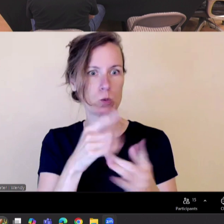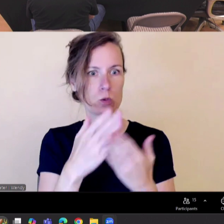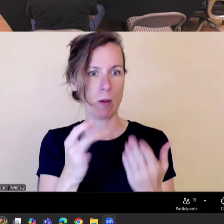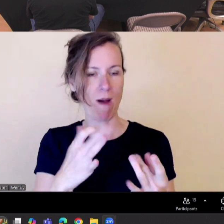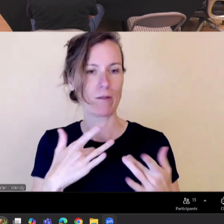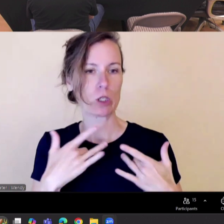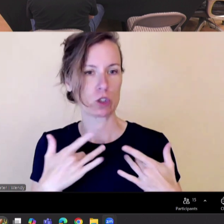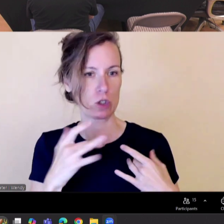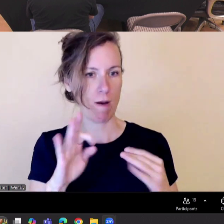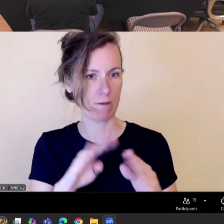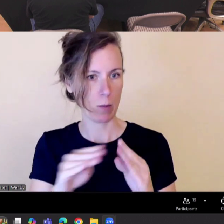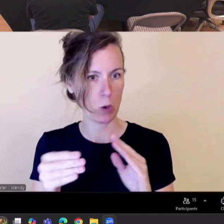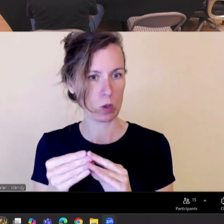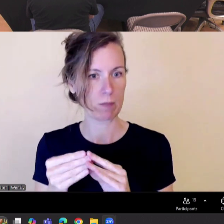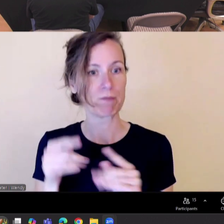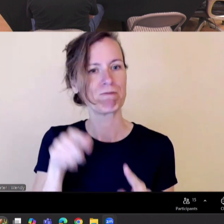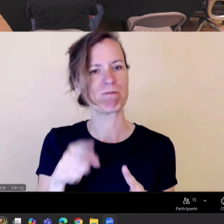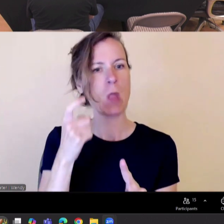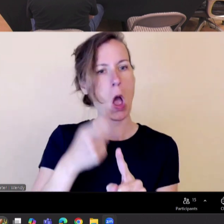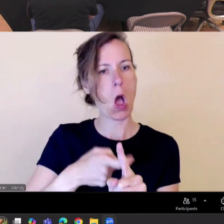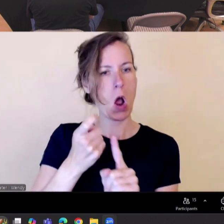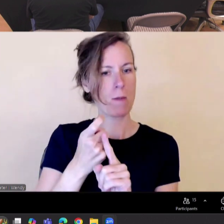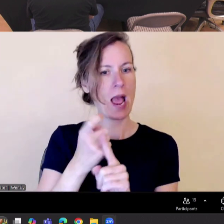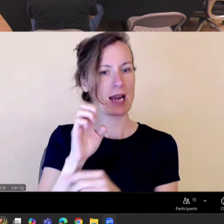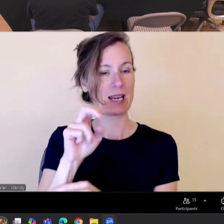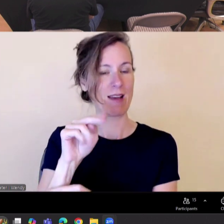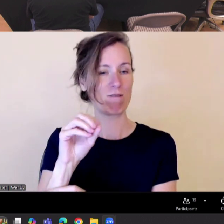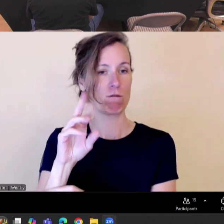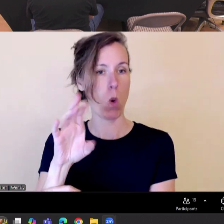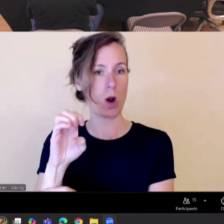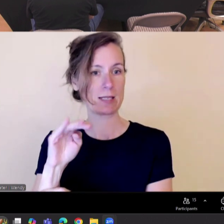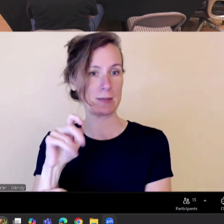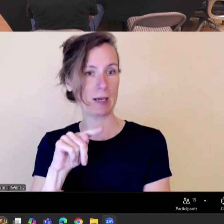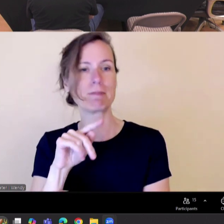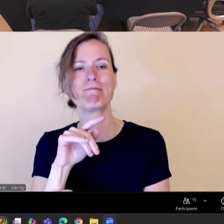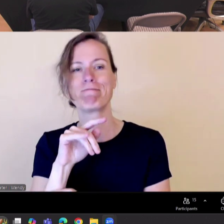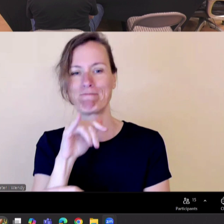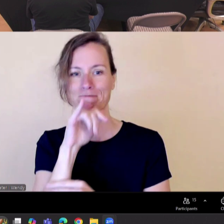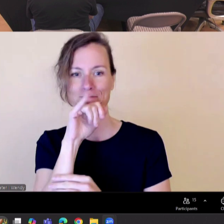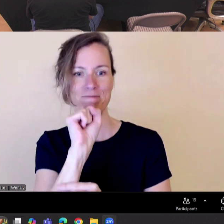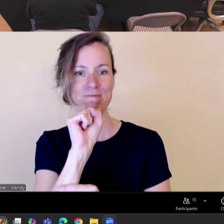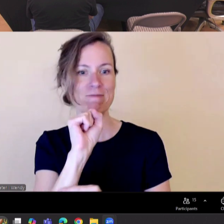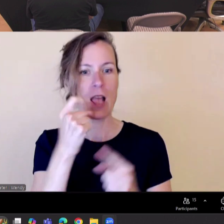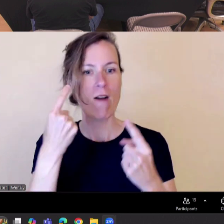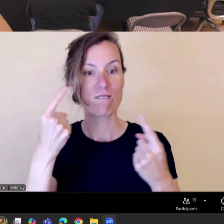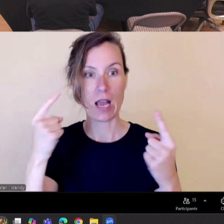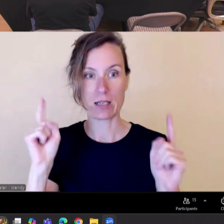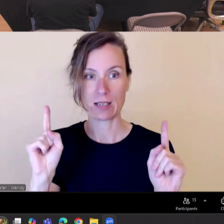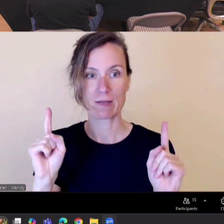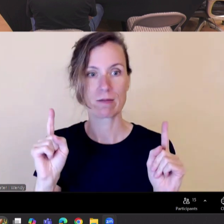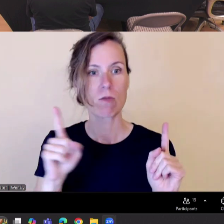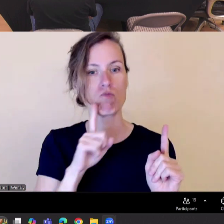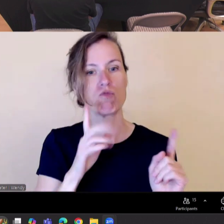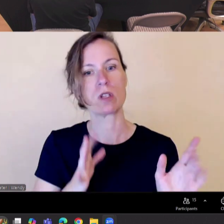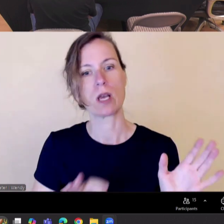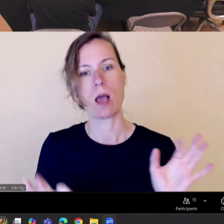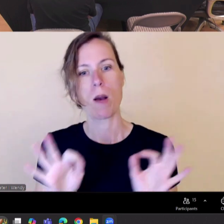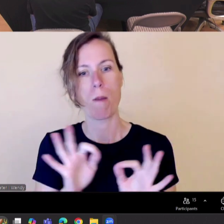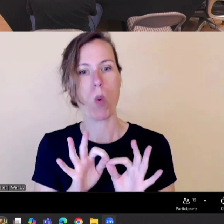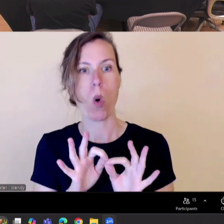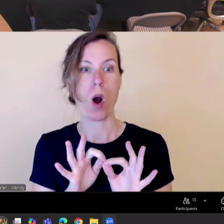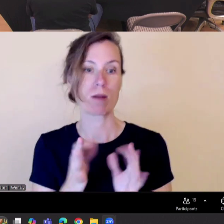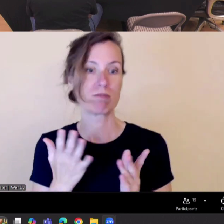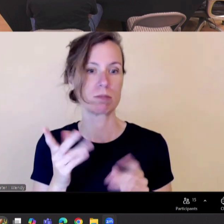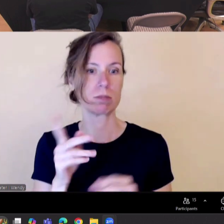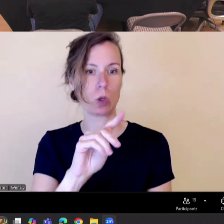an efficient tool and force multiplier as it relates to traffic safety. And as